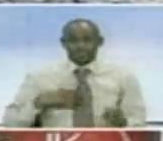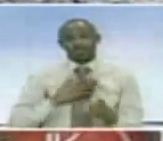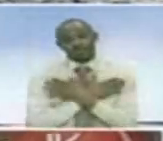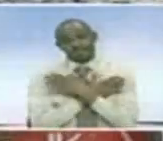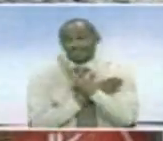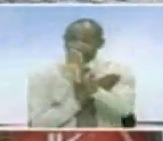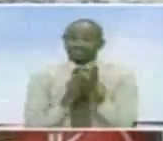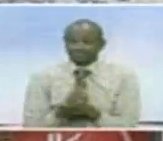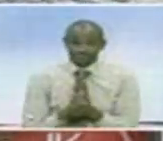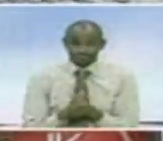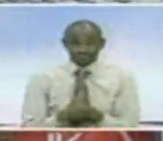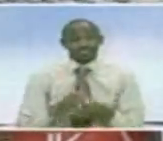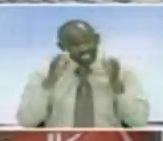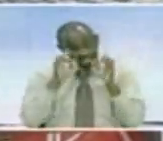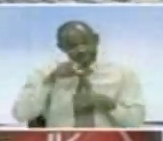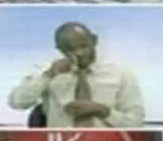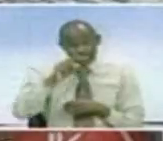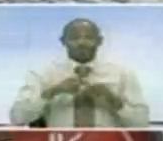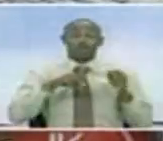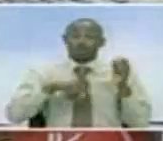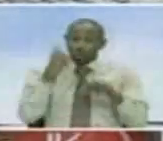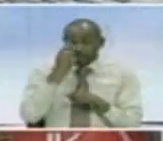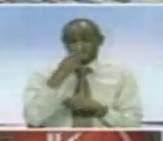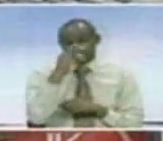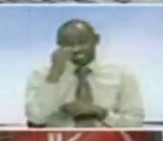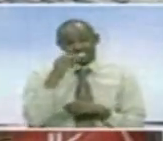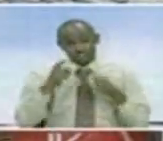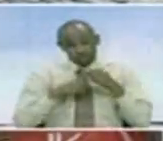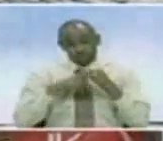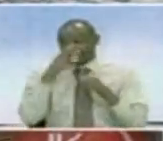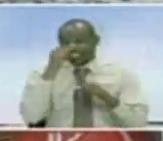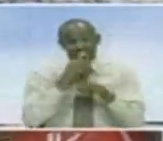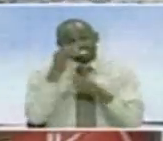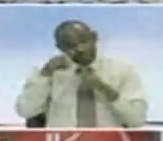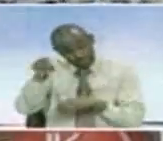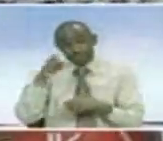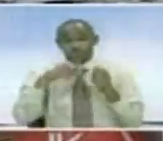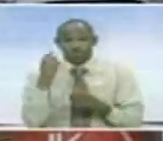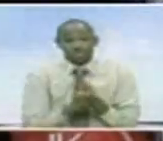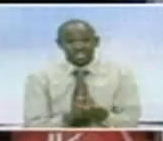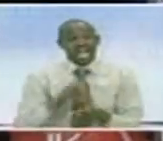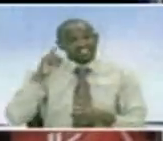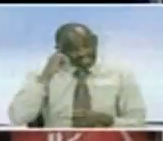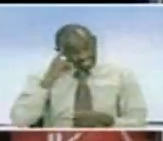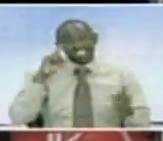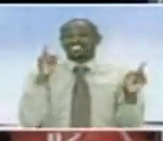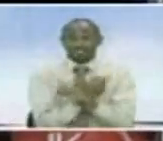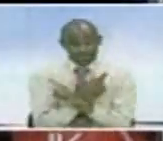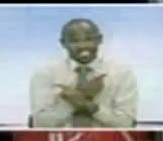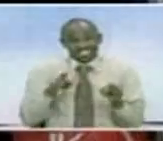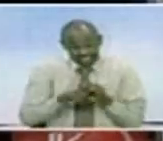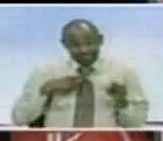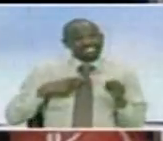Had you won that election in March 2013, how different would things be? they would be as different as we are different